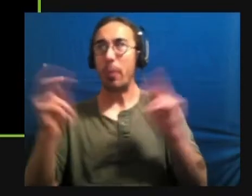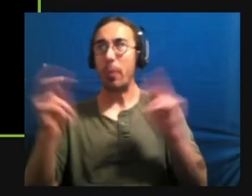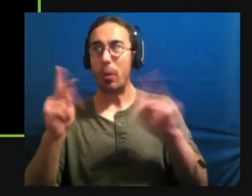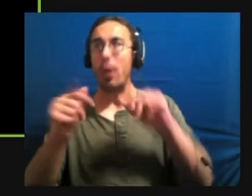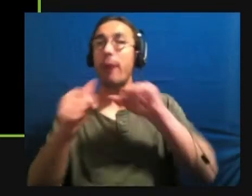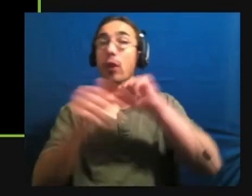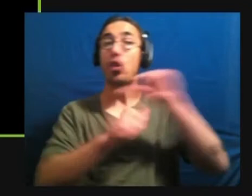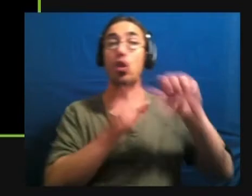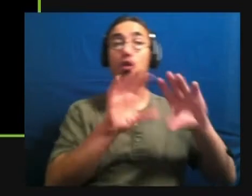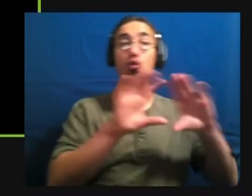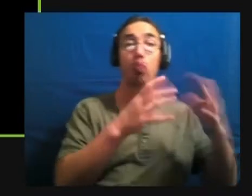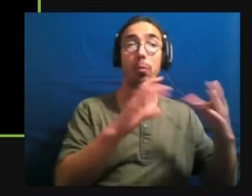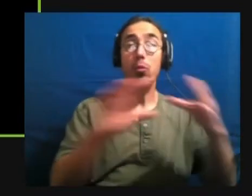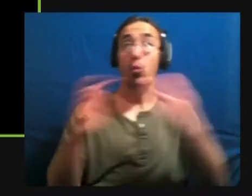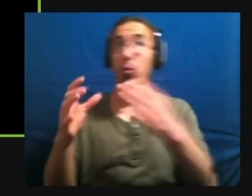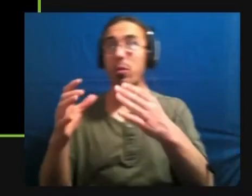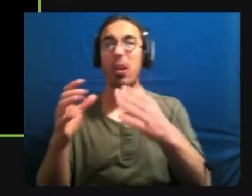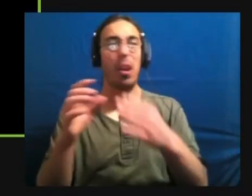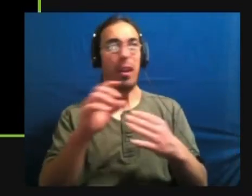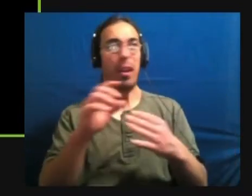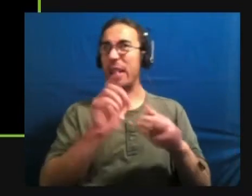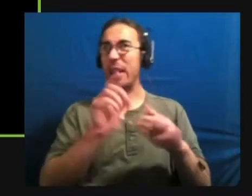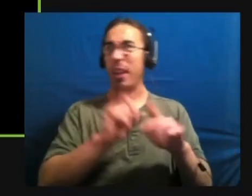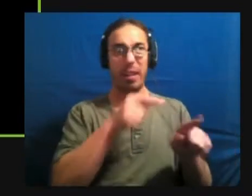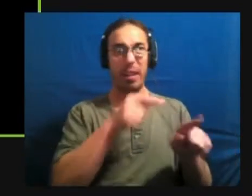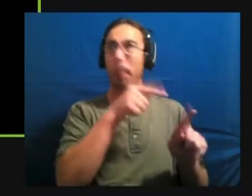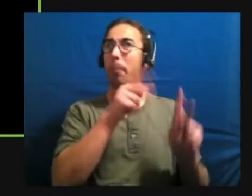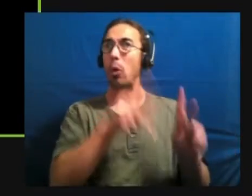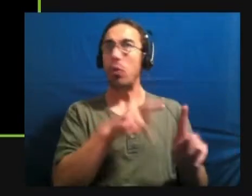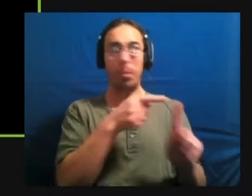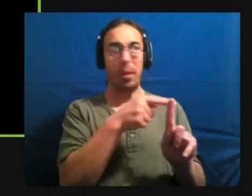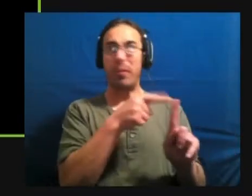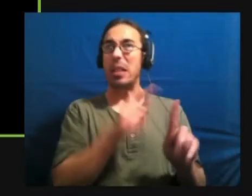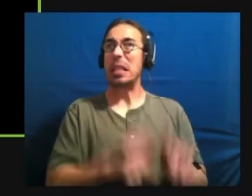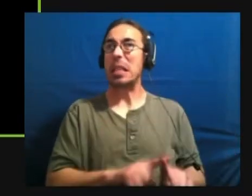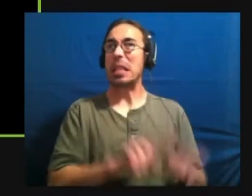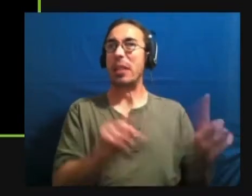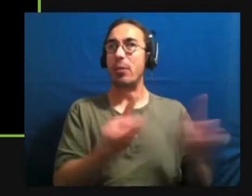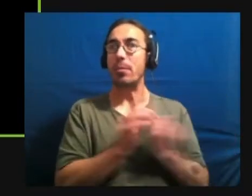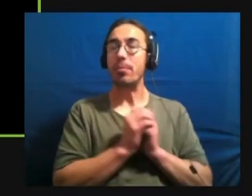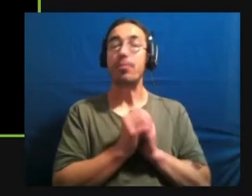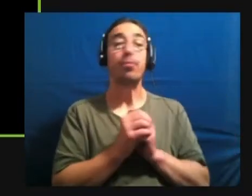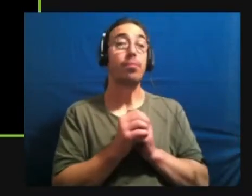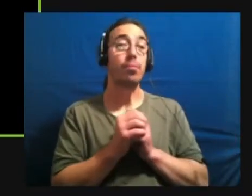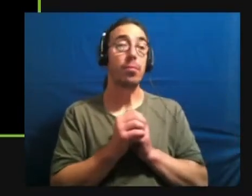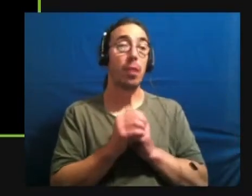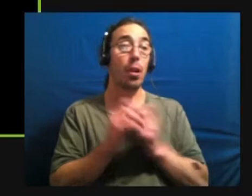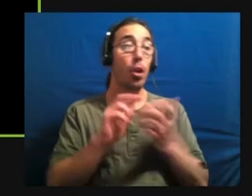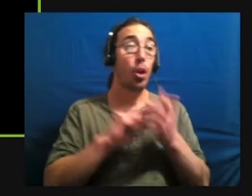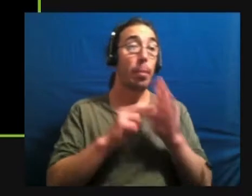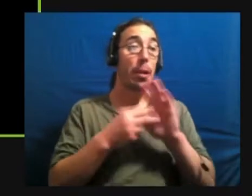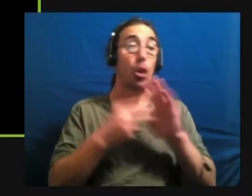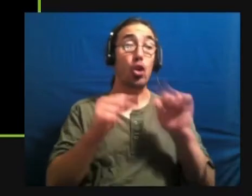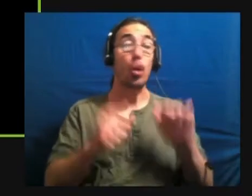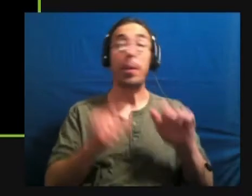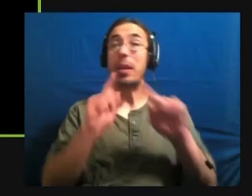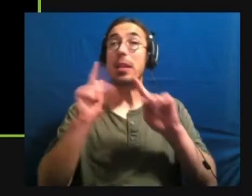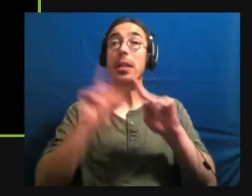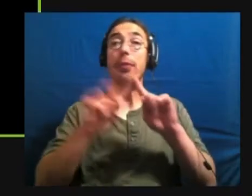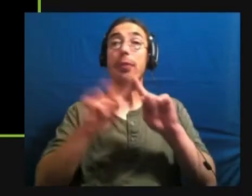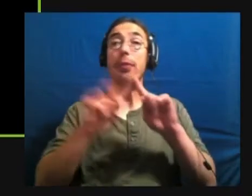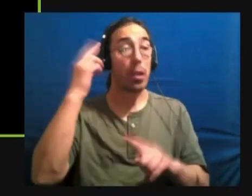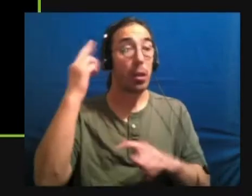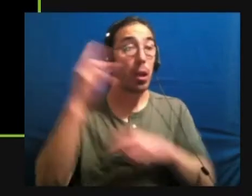which they belong. And those social groups and intersections could be country, race, religion,